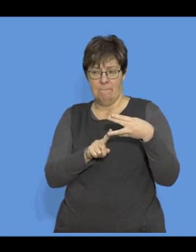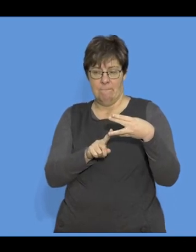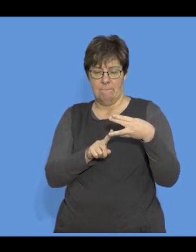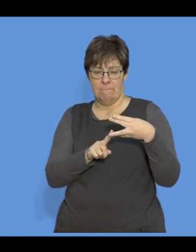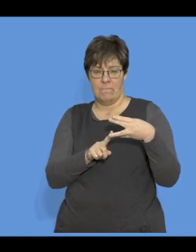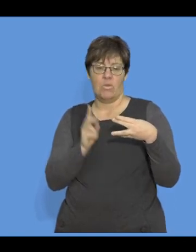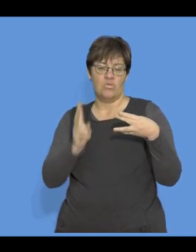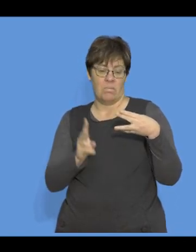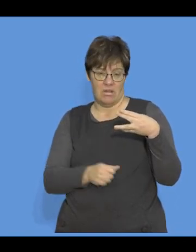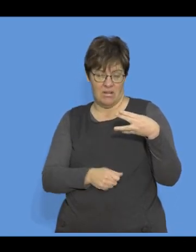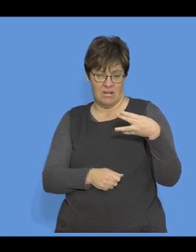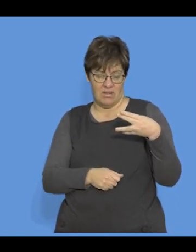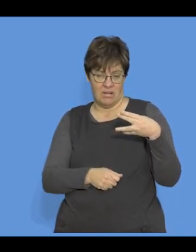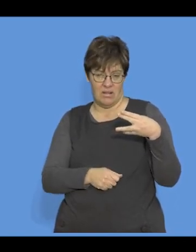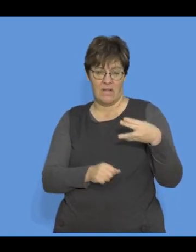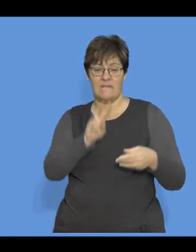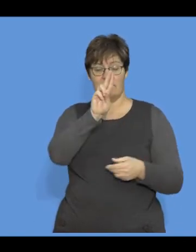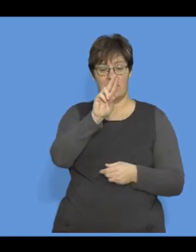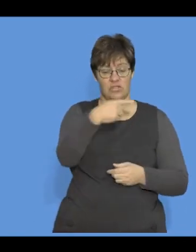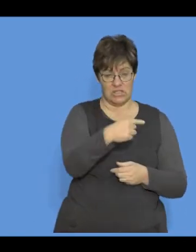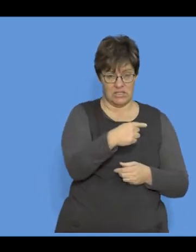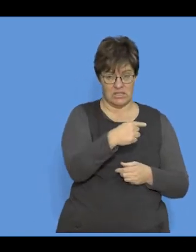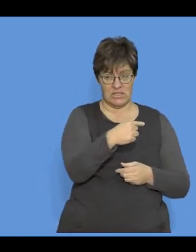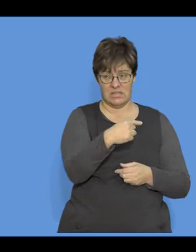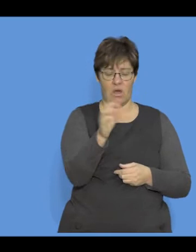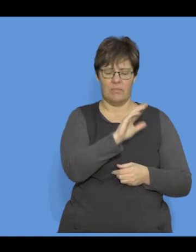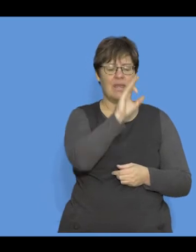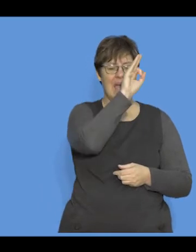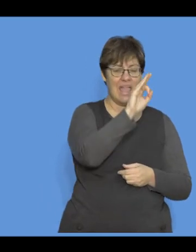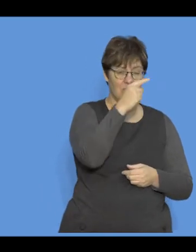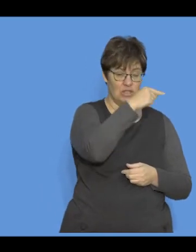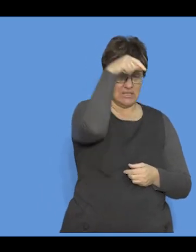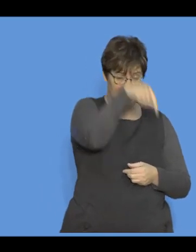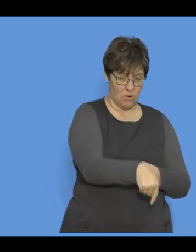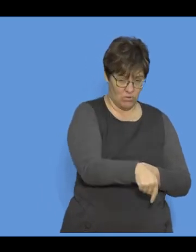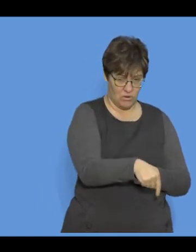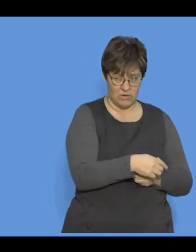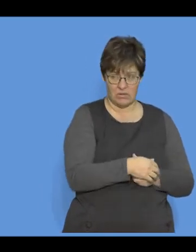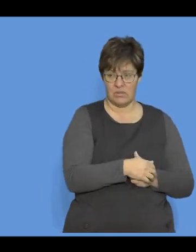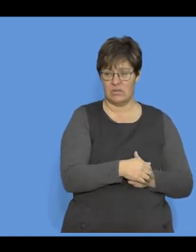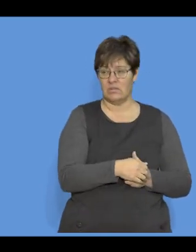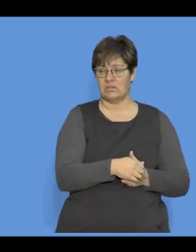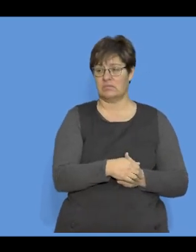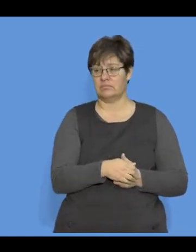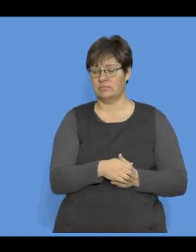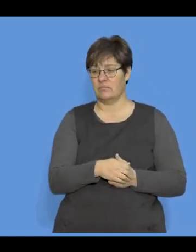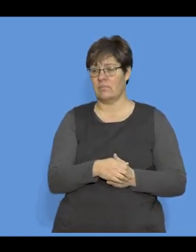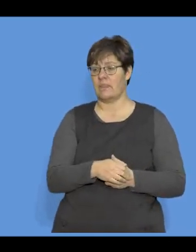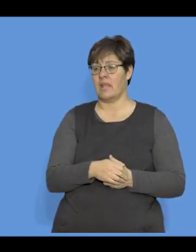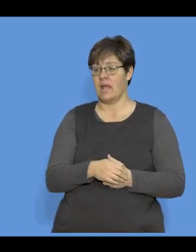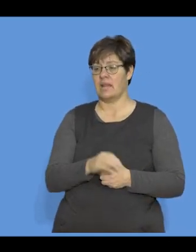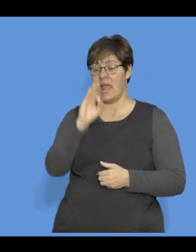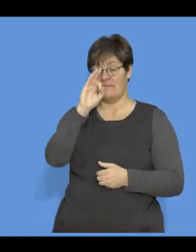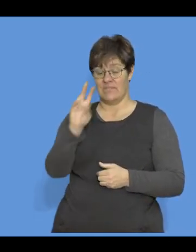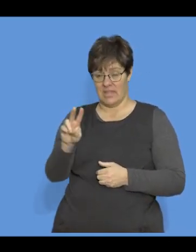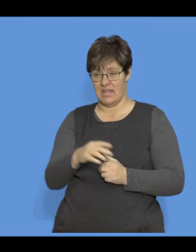normal. So we know VG is FG down. We know this is the component, which is vertical, and this is